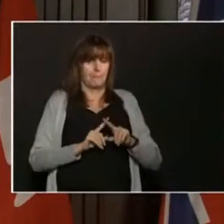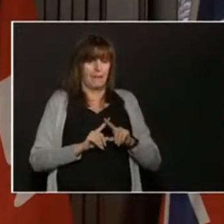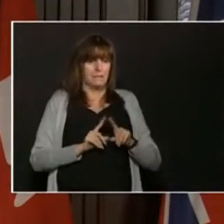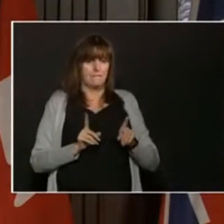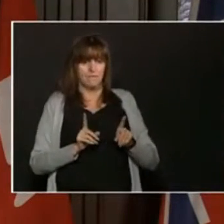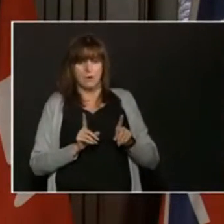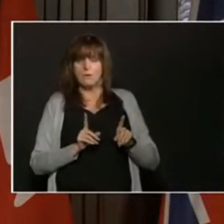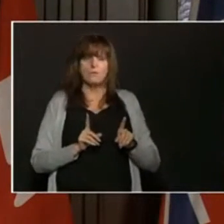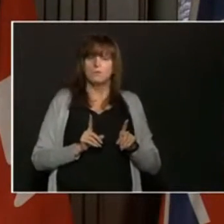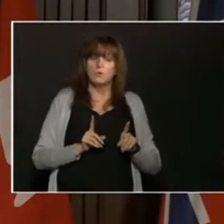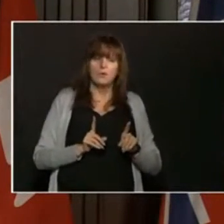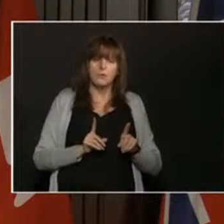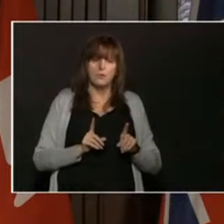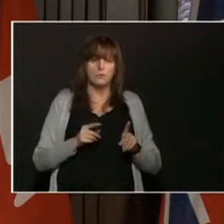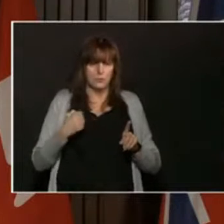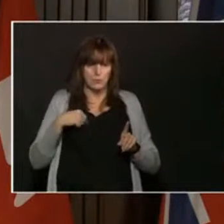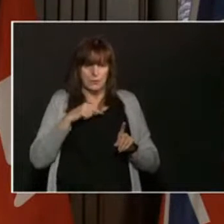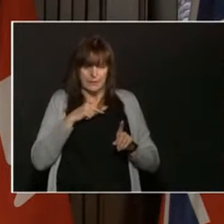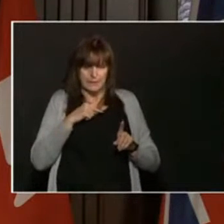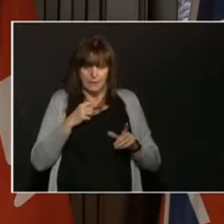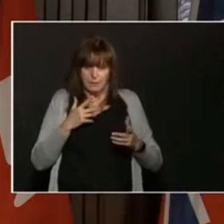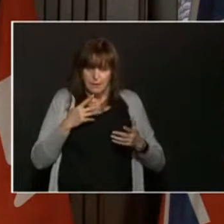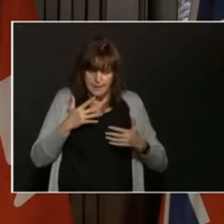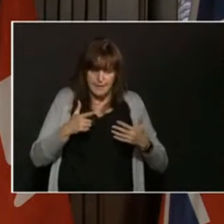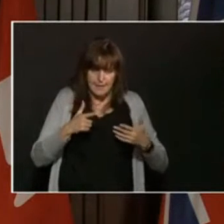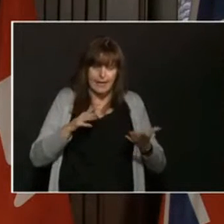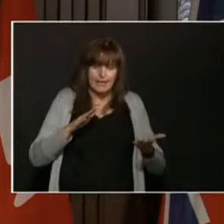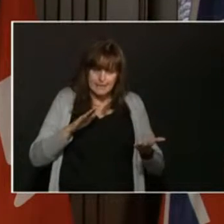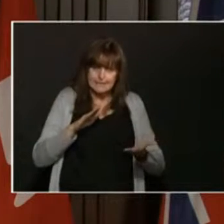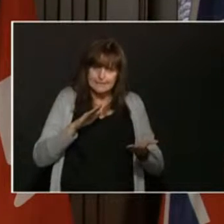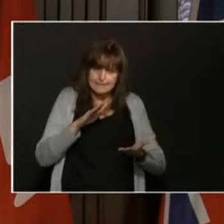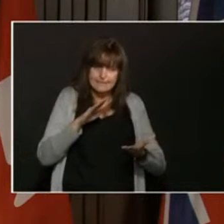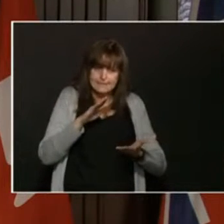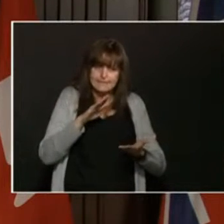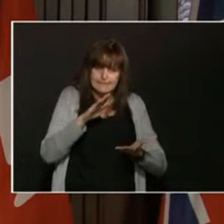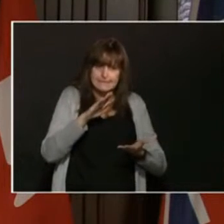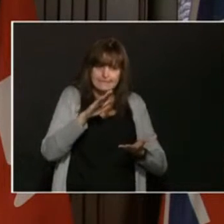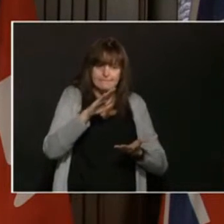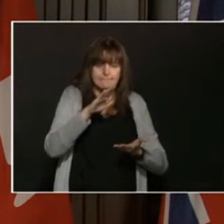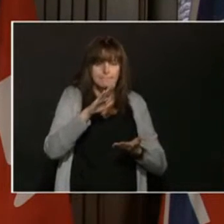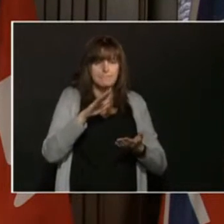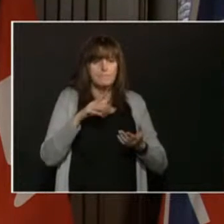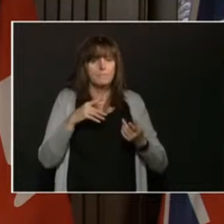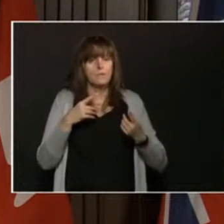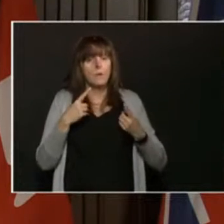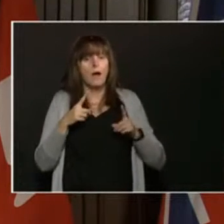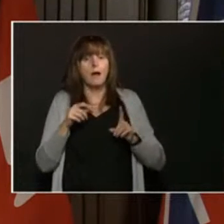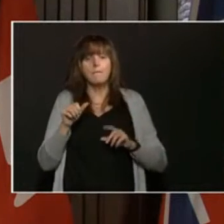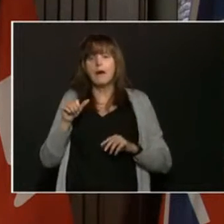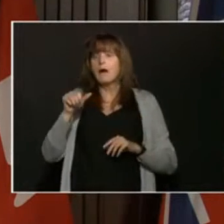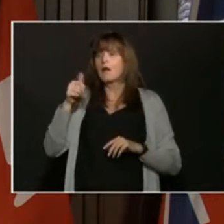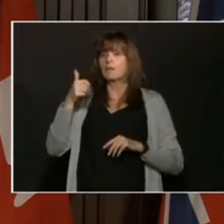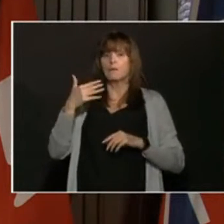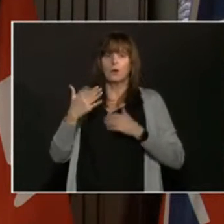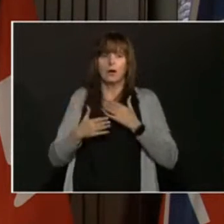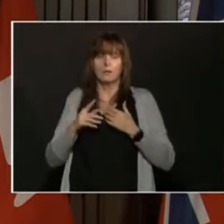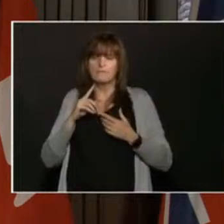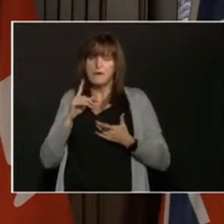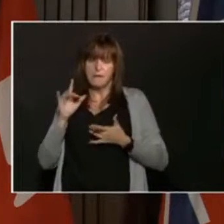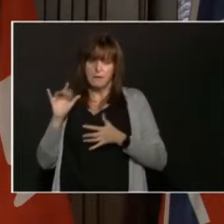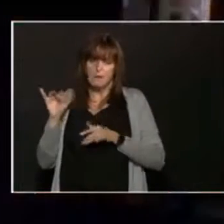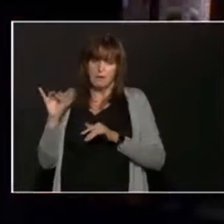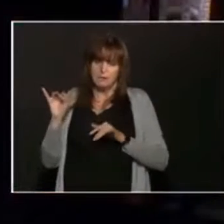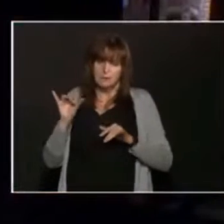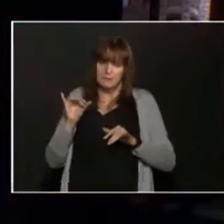of increasing curves, and it's consistent with the experience that we've seen in other countries. Follow up, and this is the last question.